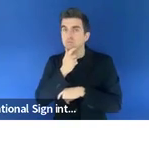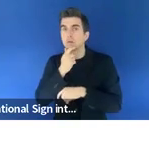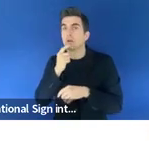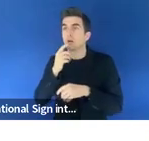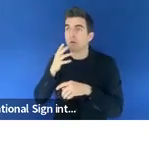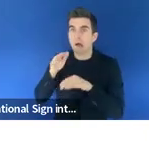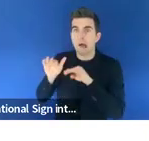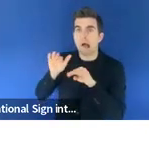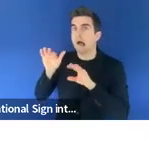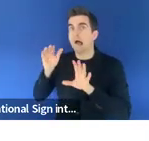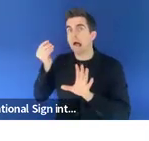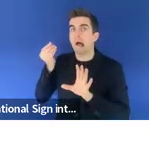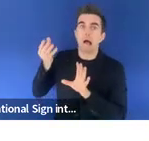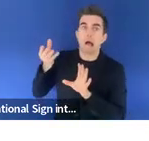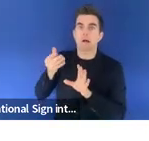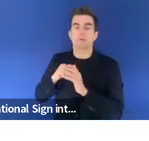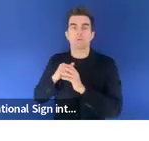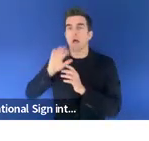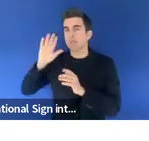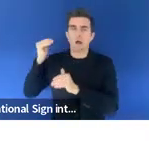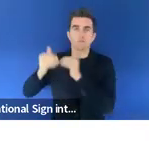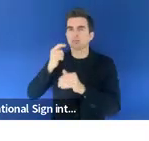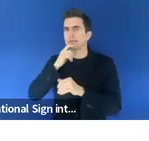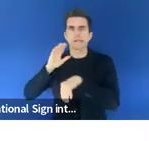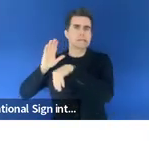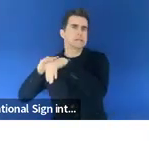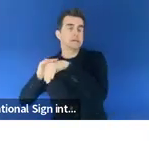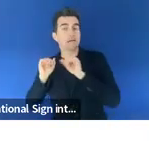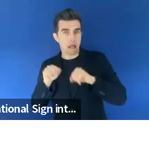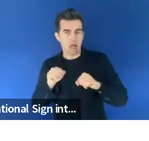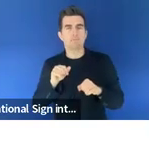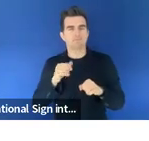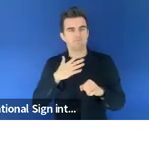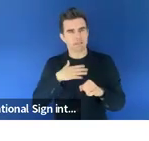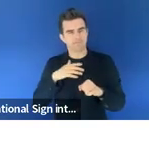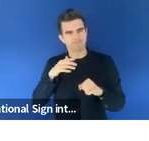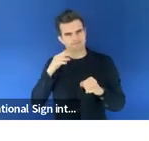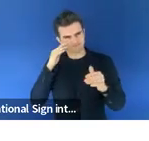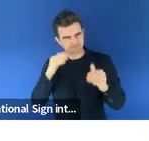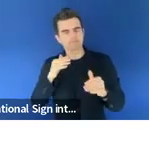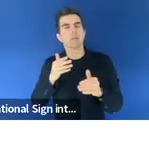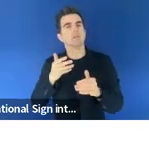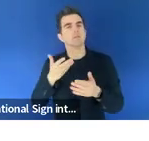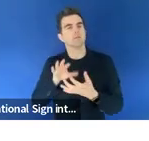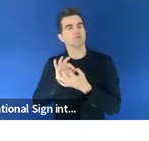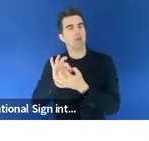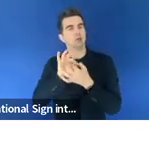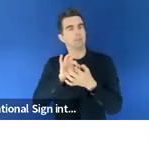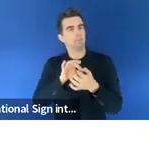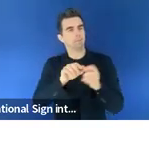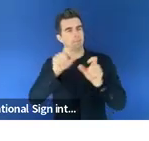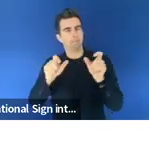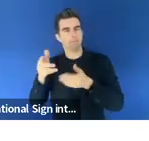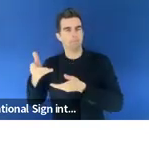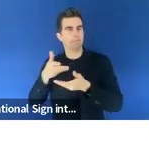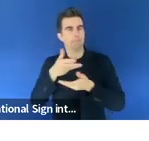those trends, your take on the trends, out on social media. So make your opinion clear